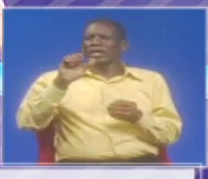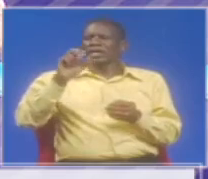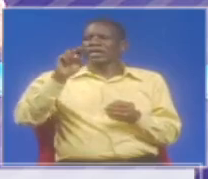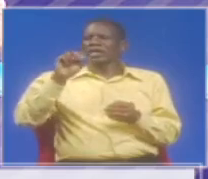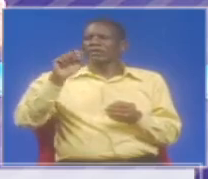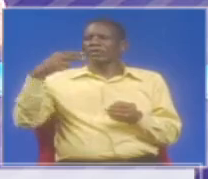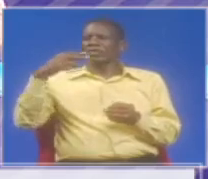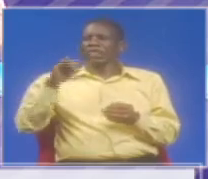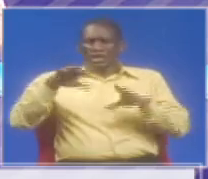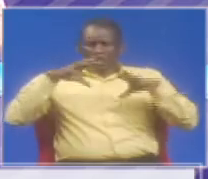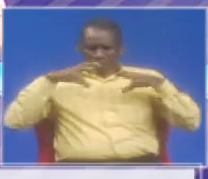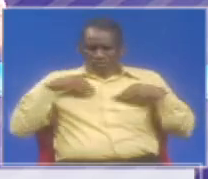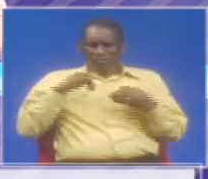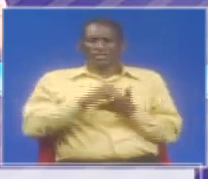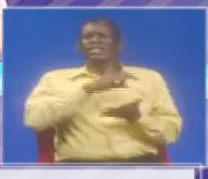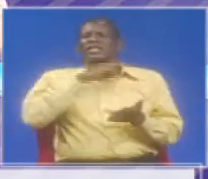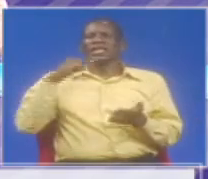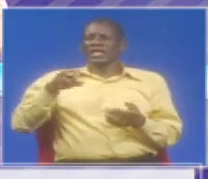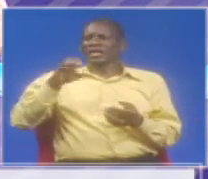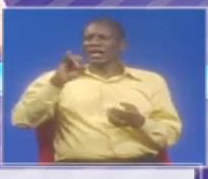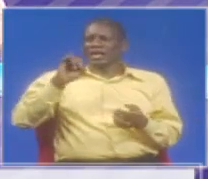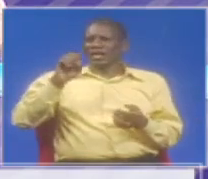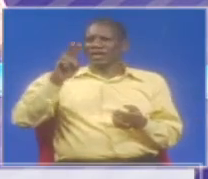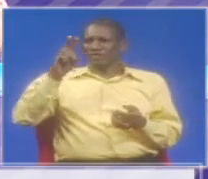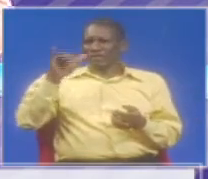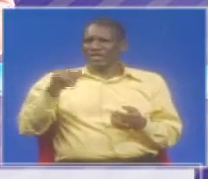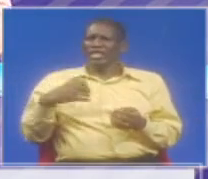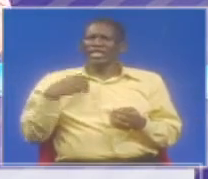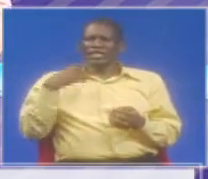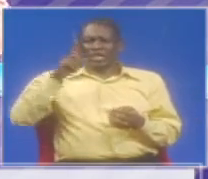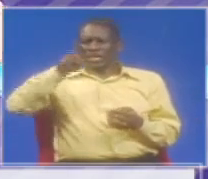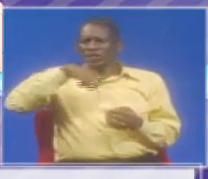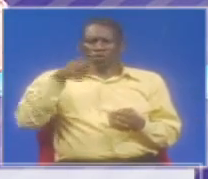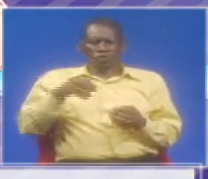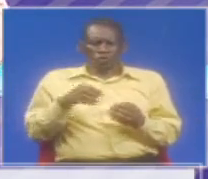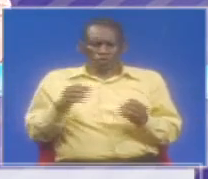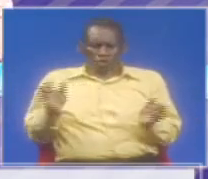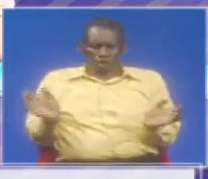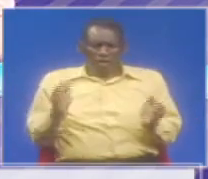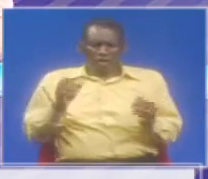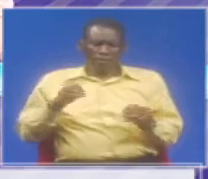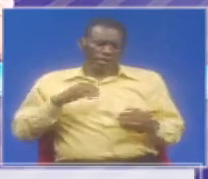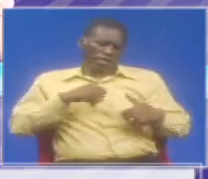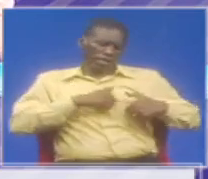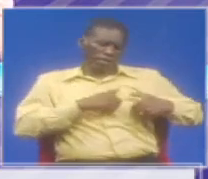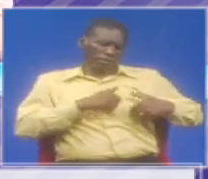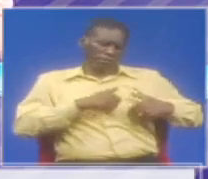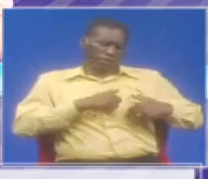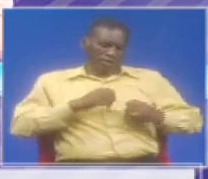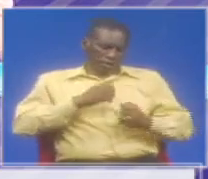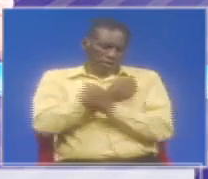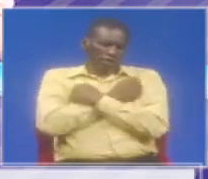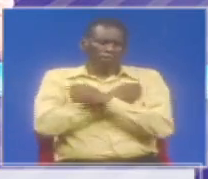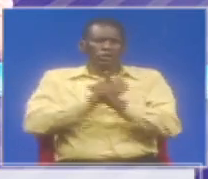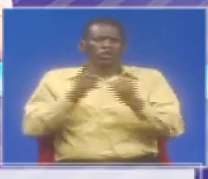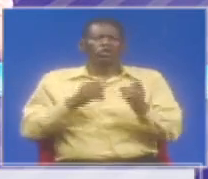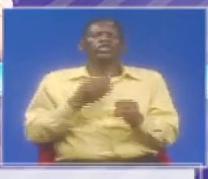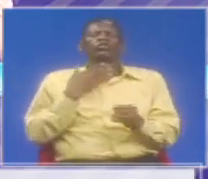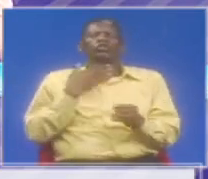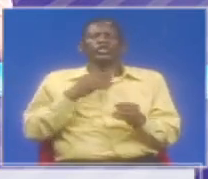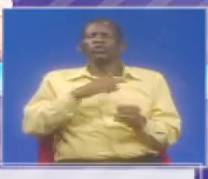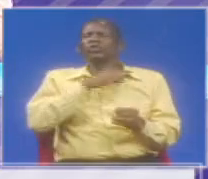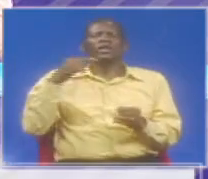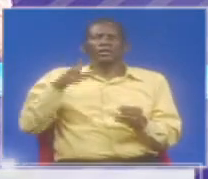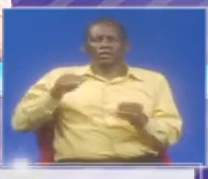Ivy Wangechi over what he described as a crime motivated by passion, but one not intended. Kinuthia has apologized to Wangechi's